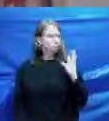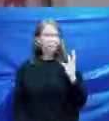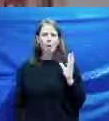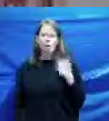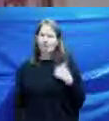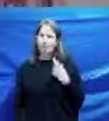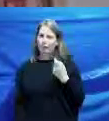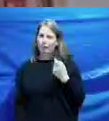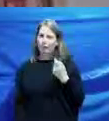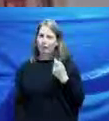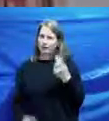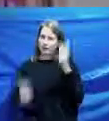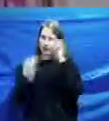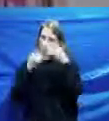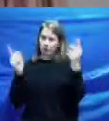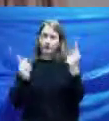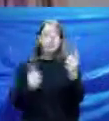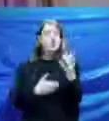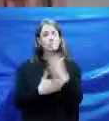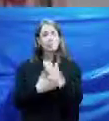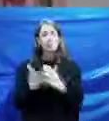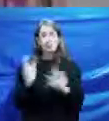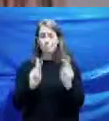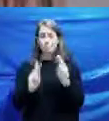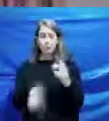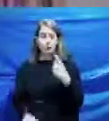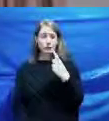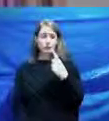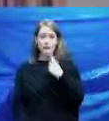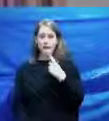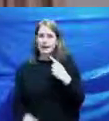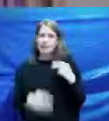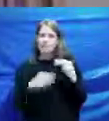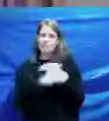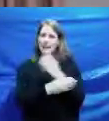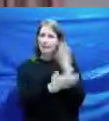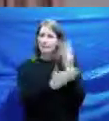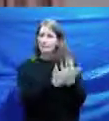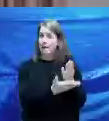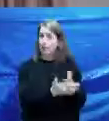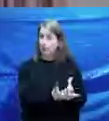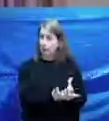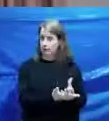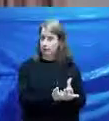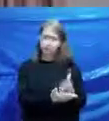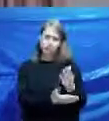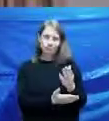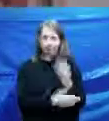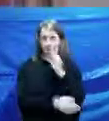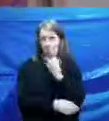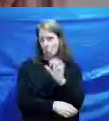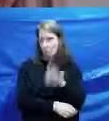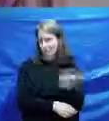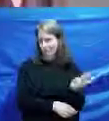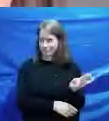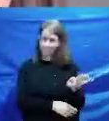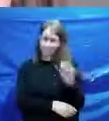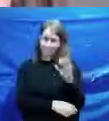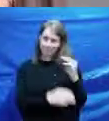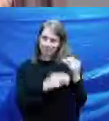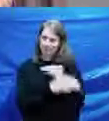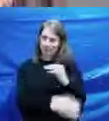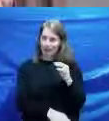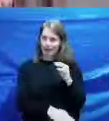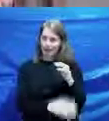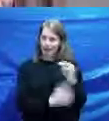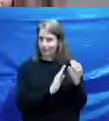down? And some people, you know, have tagged that as like the old-fashioned math drills. Or do we want them to